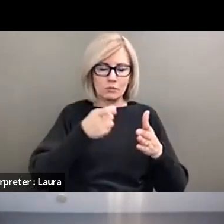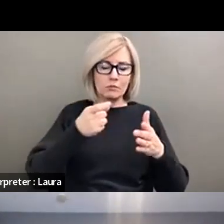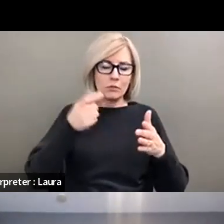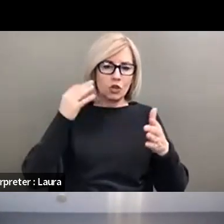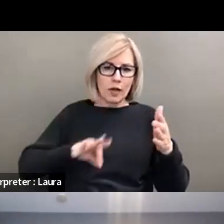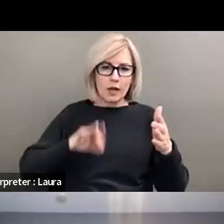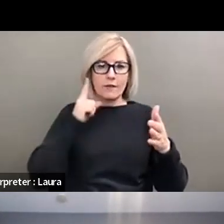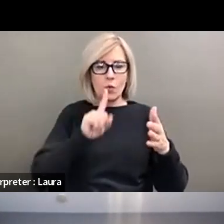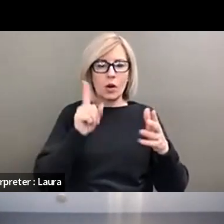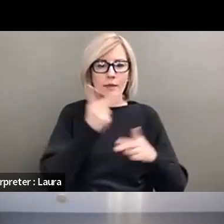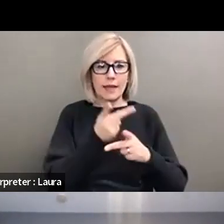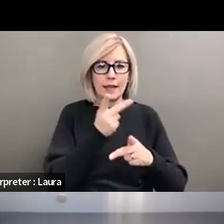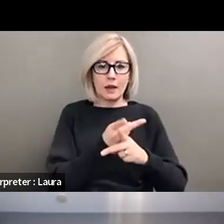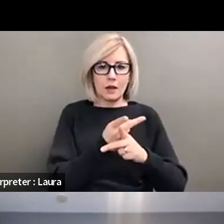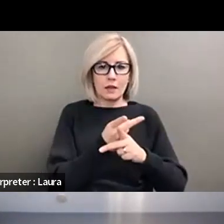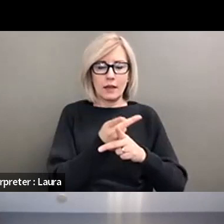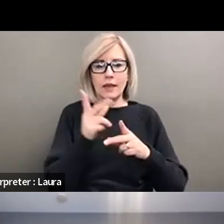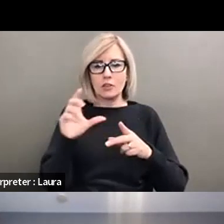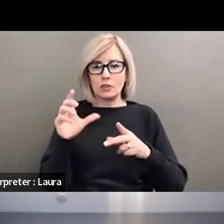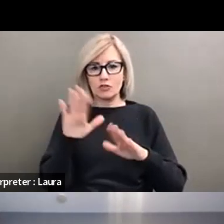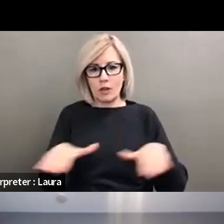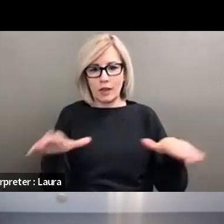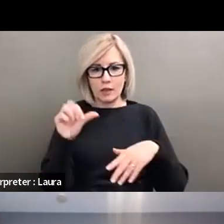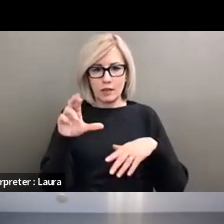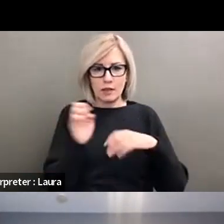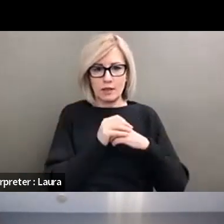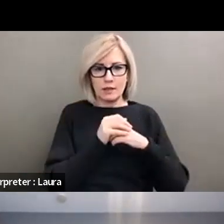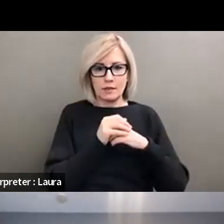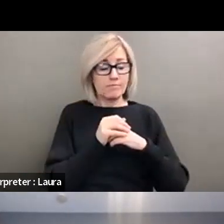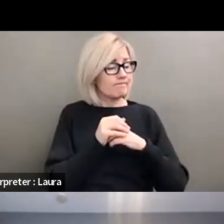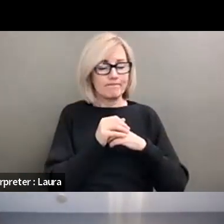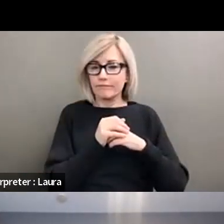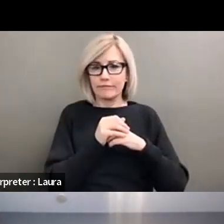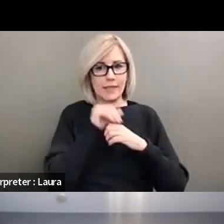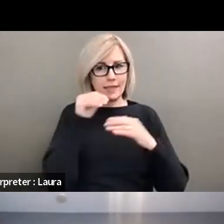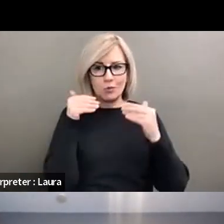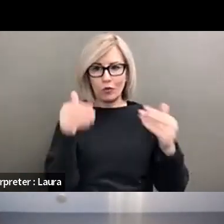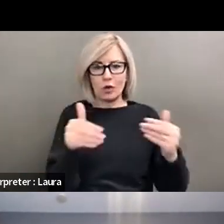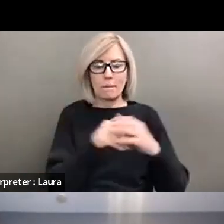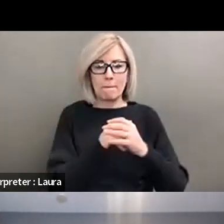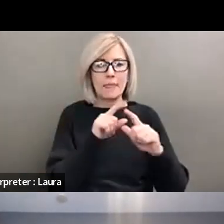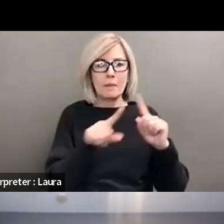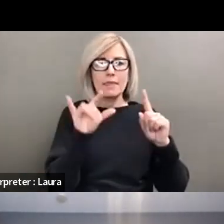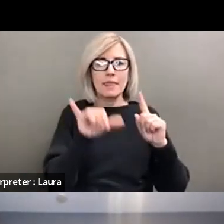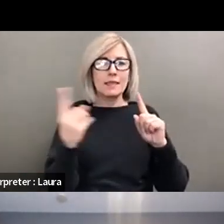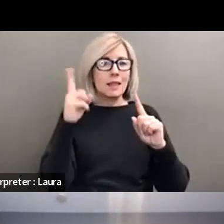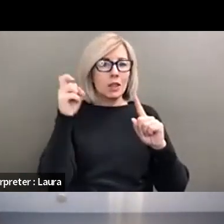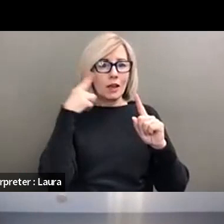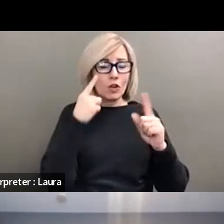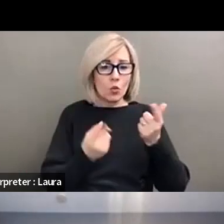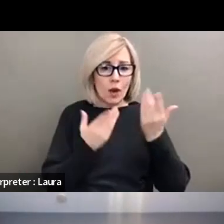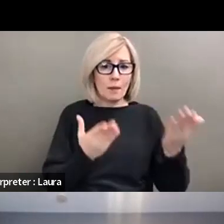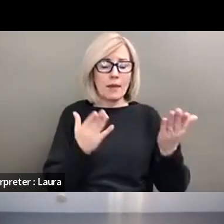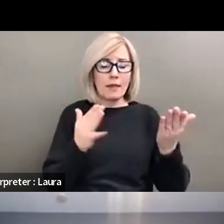in daycare, in childcare, and it didn't move forward. But I mean, that's something the governor recommended, is that we